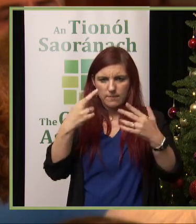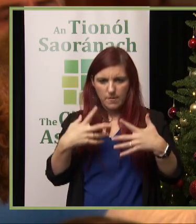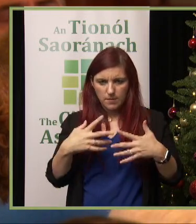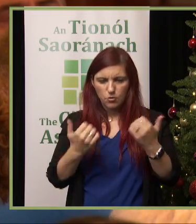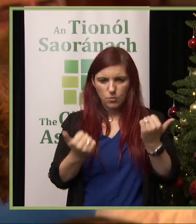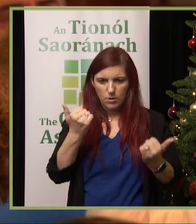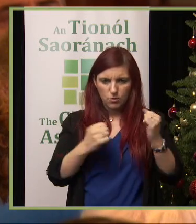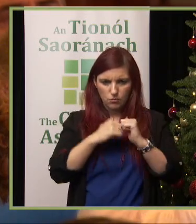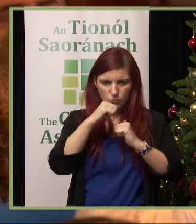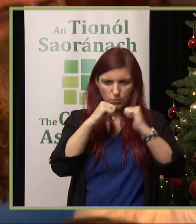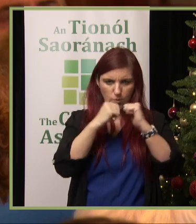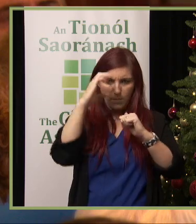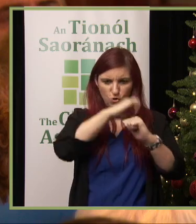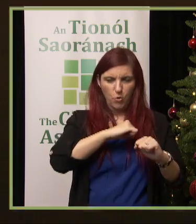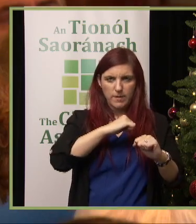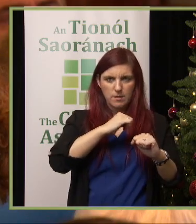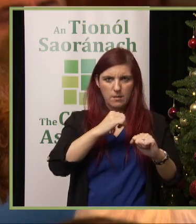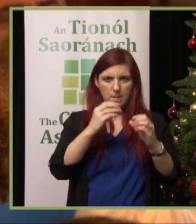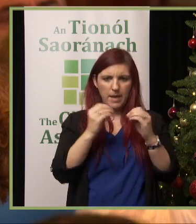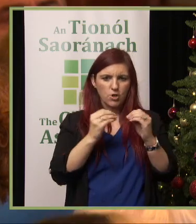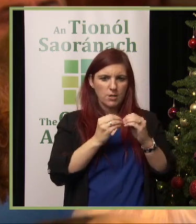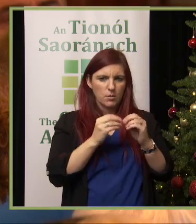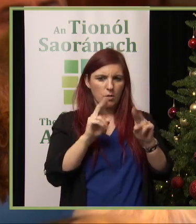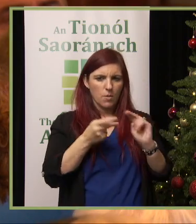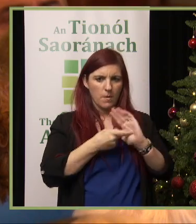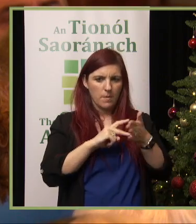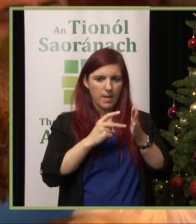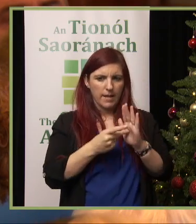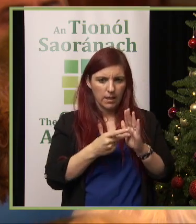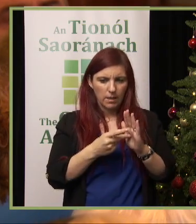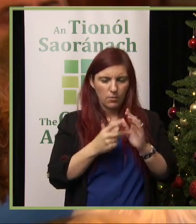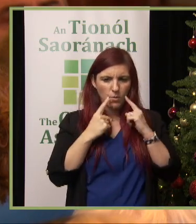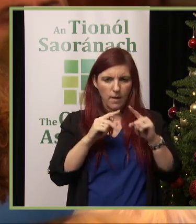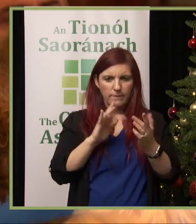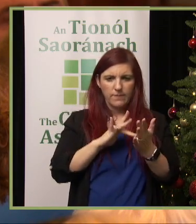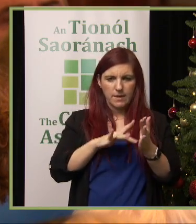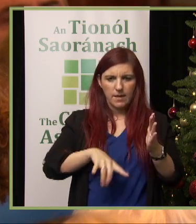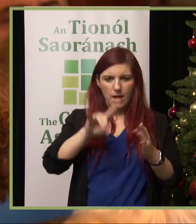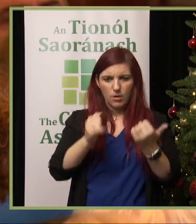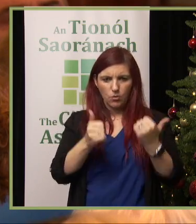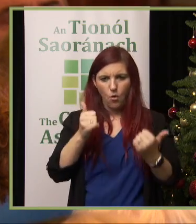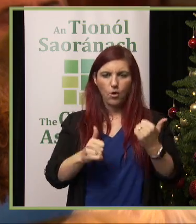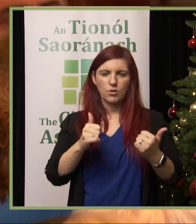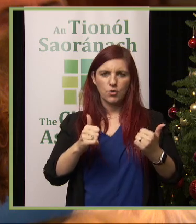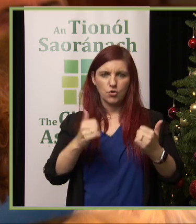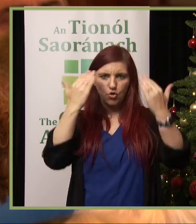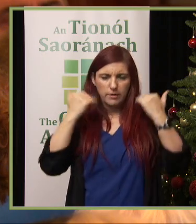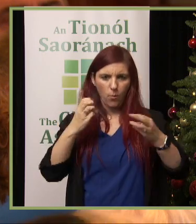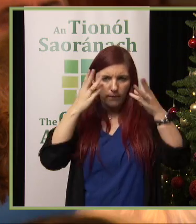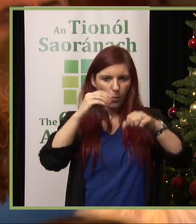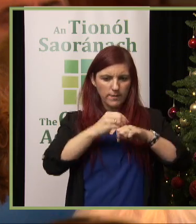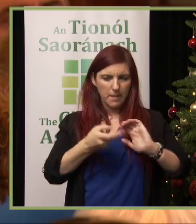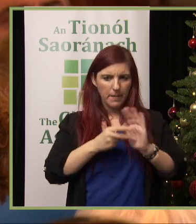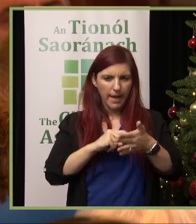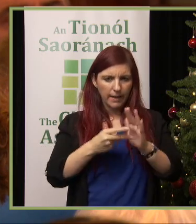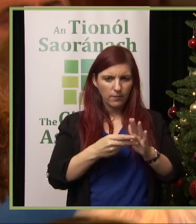which I presume is a reference to the planning court that's been announced, and there's 15 High Court judges dedicated to planning going forward. Are we saying